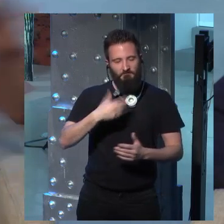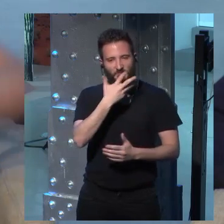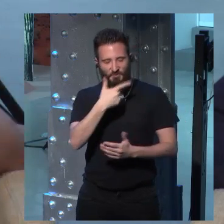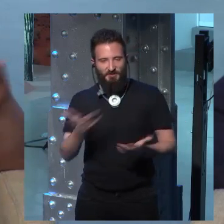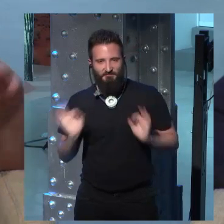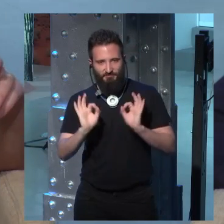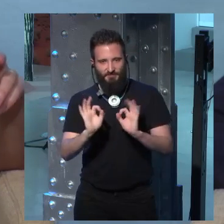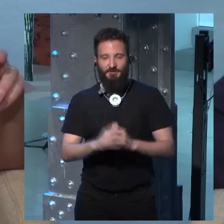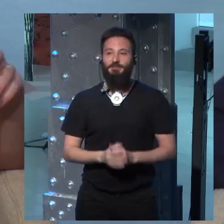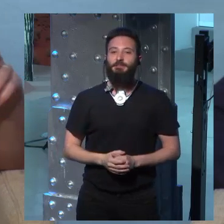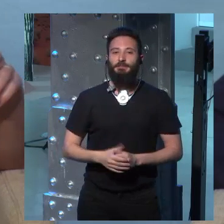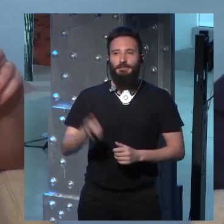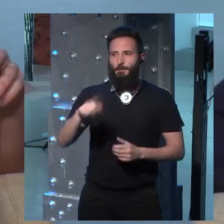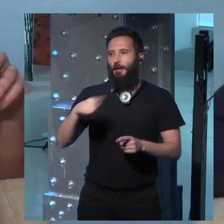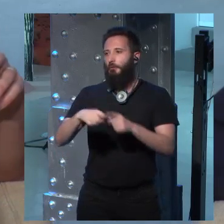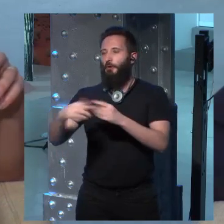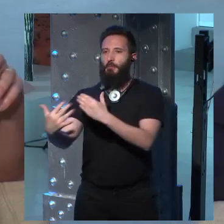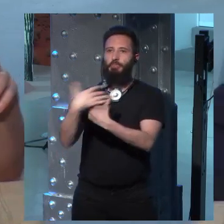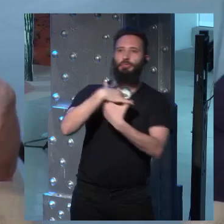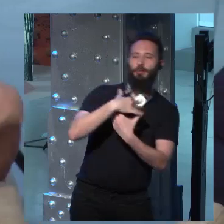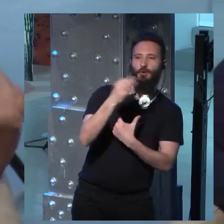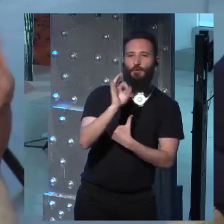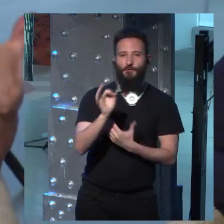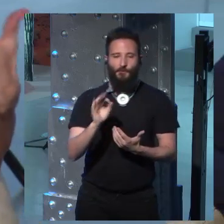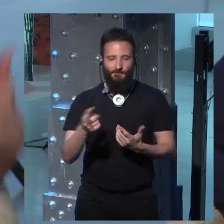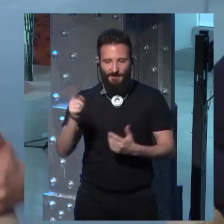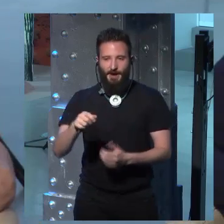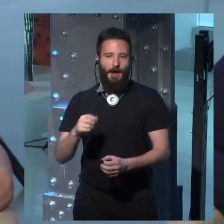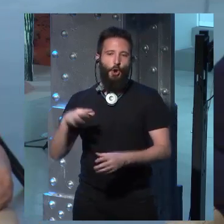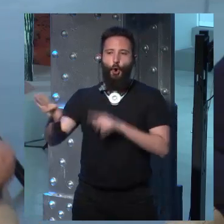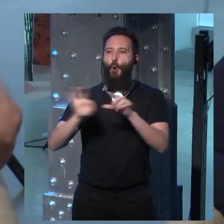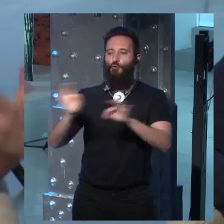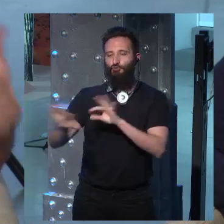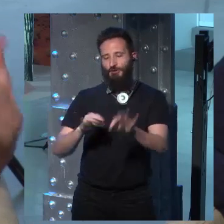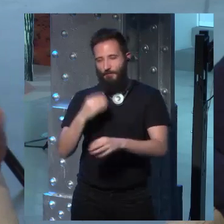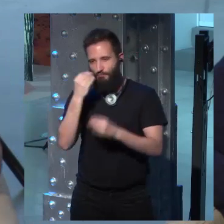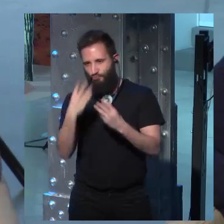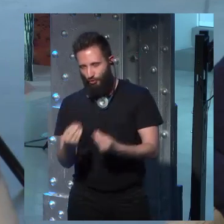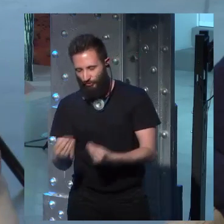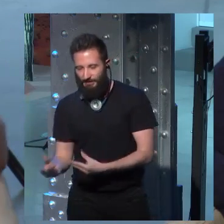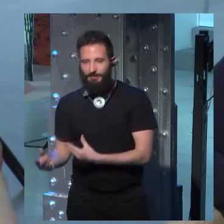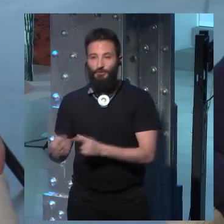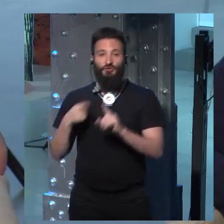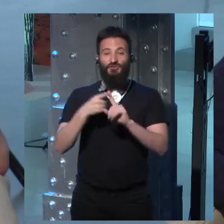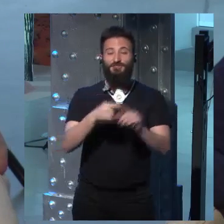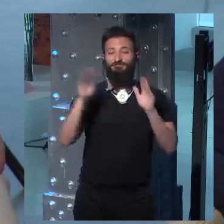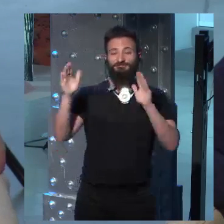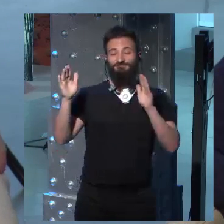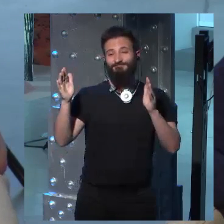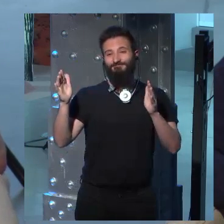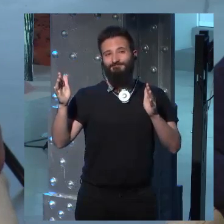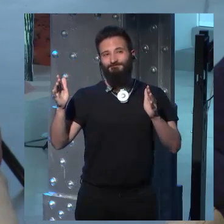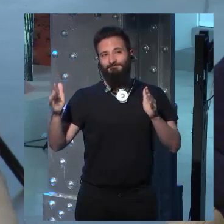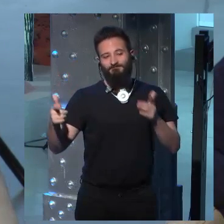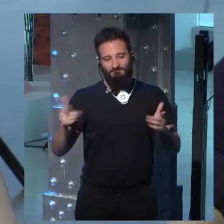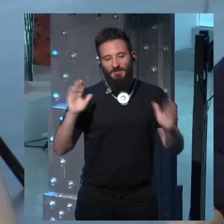big arc this season for Kim Wexler having to do with what happens when someone who plays their cards so close to the